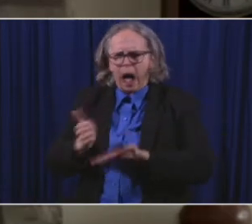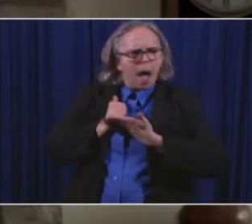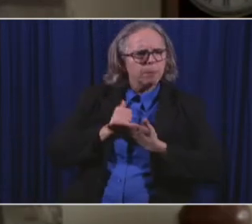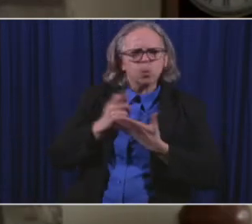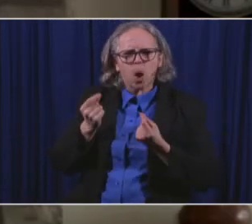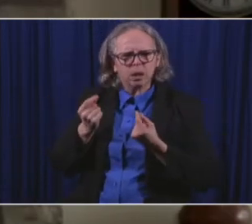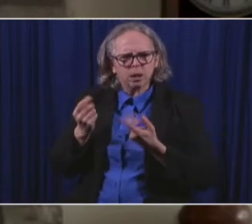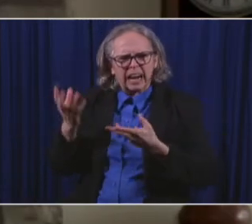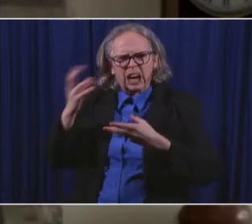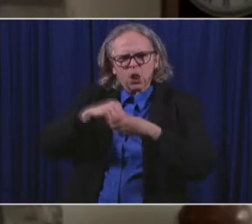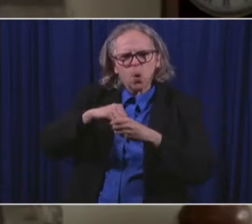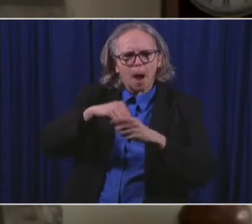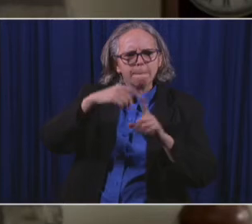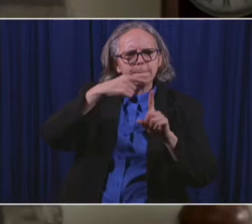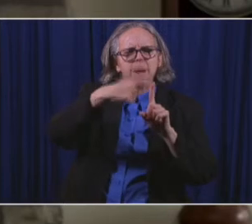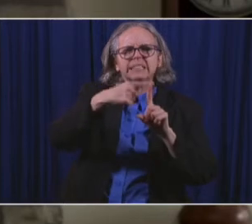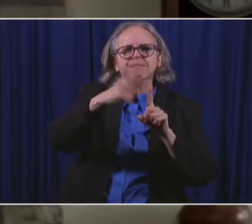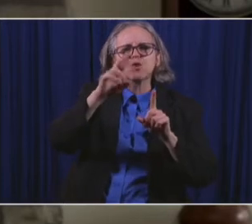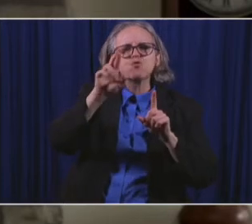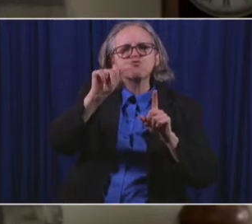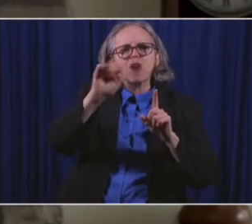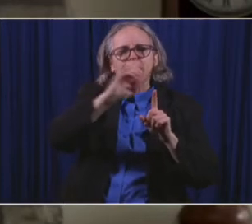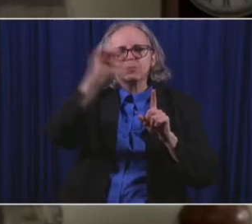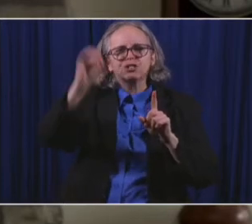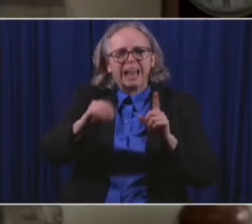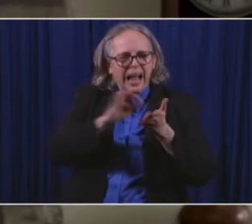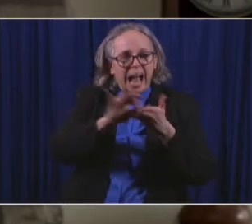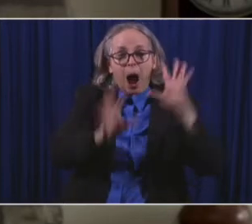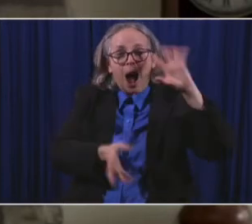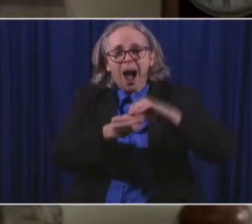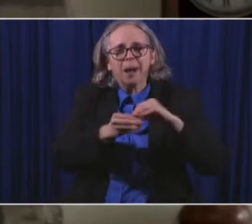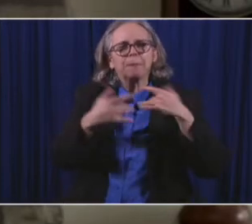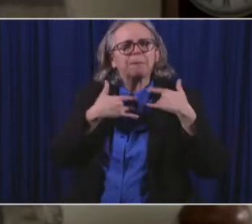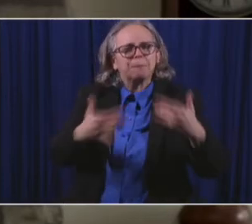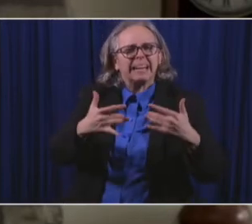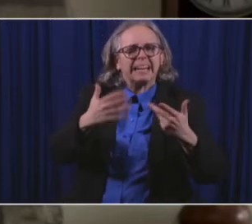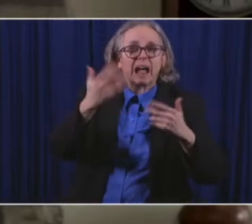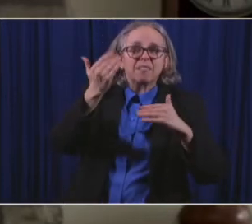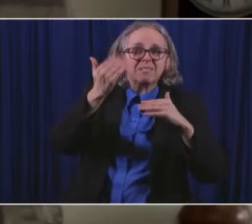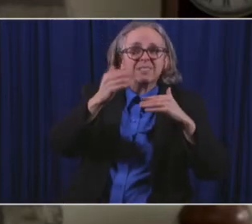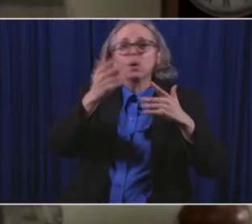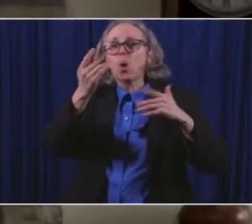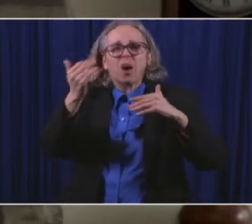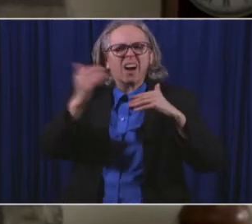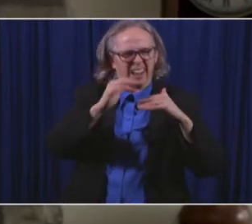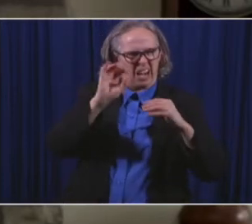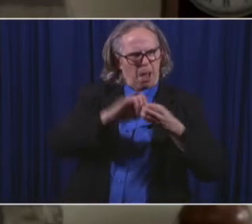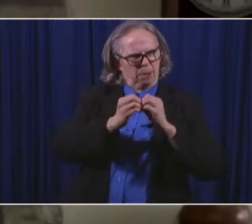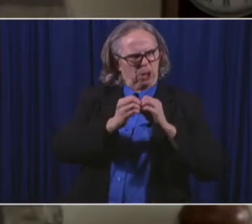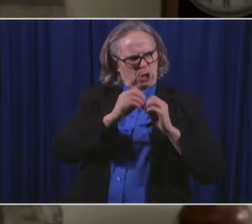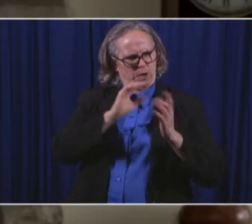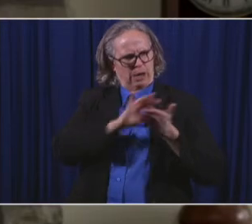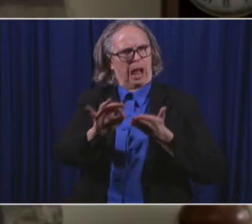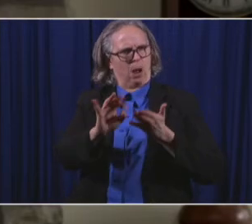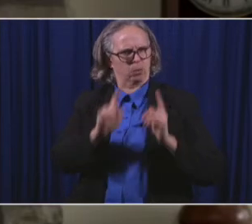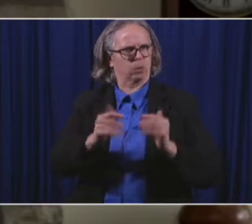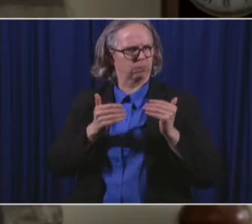tomorrow, but that will be coming. As I mentioned, we have seen antigen test results become a bigger part